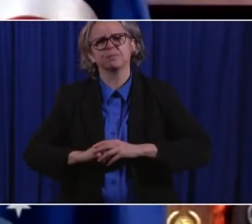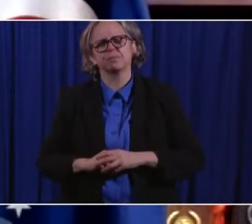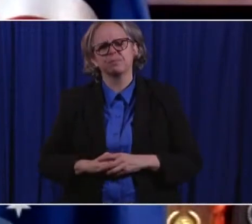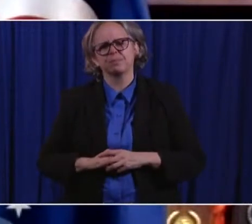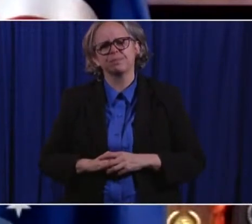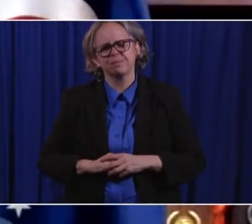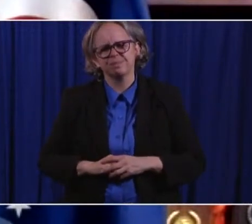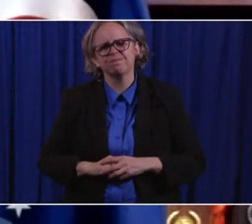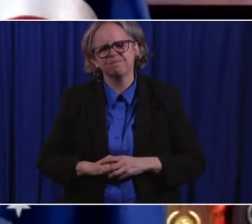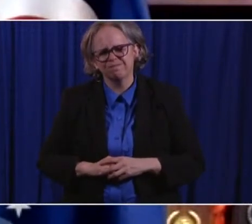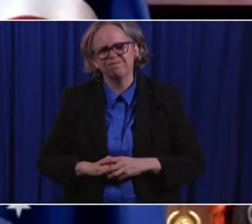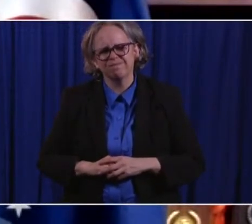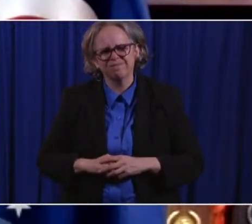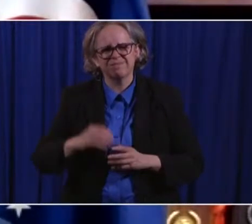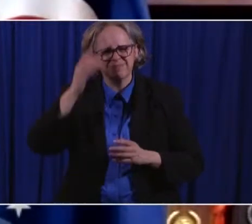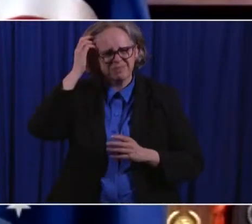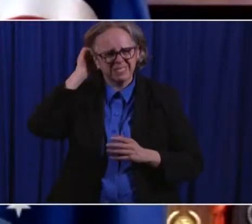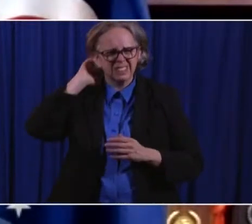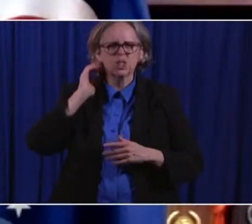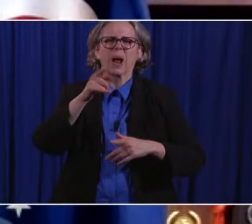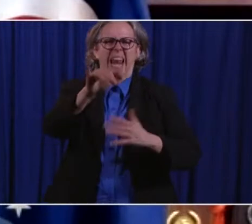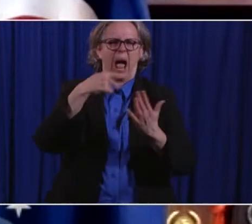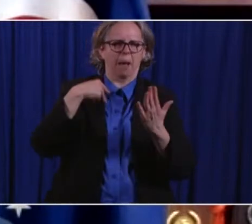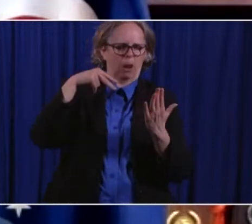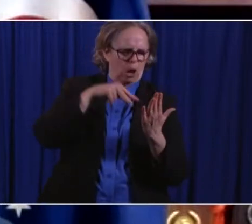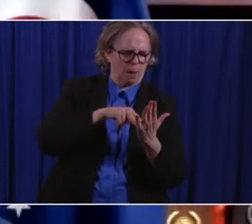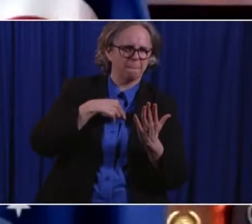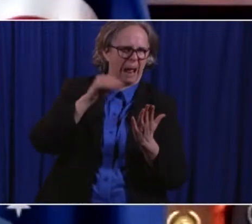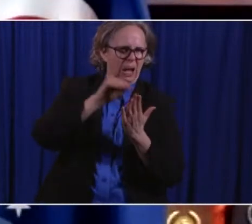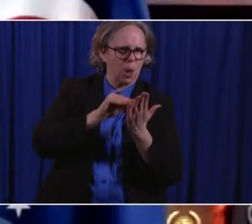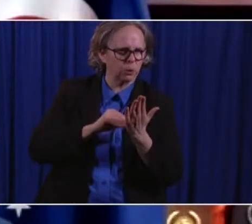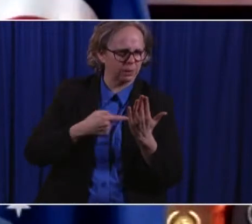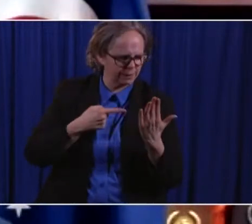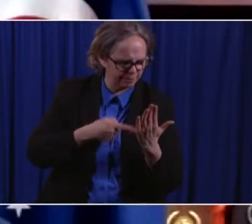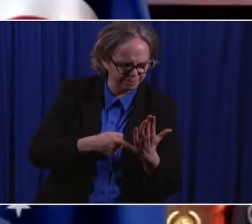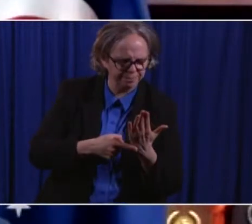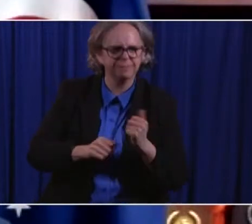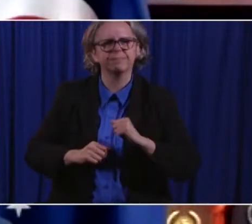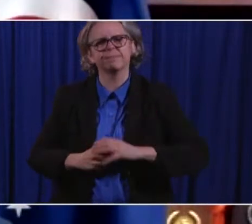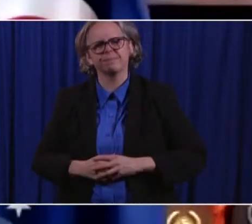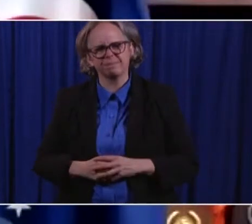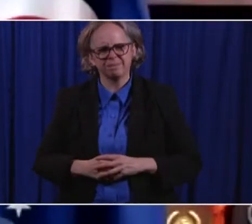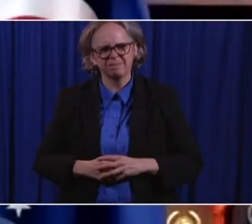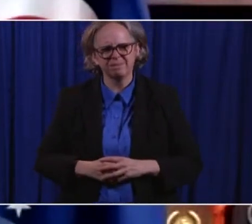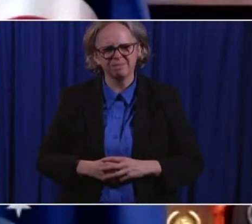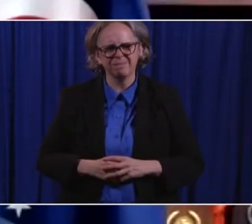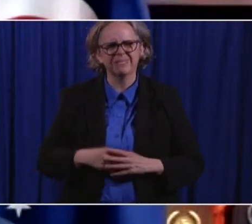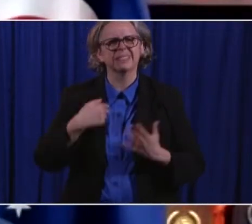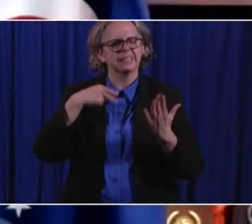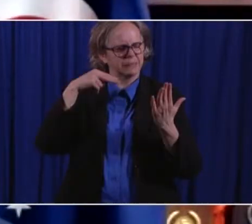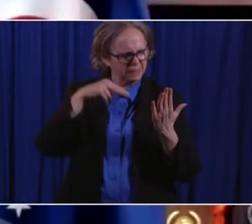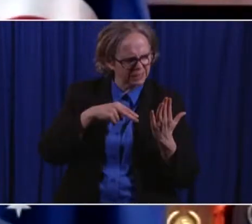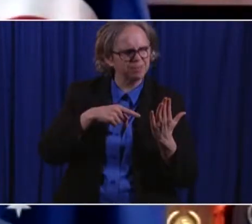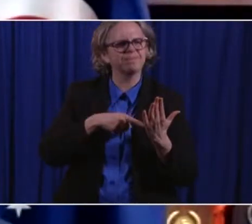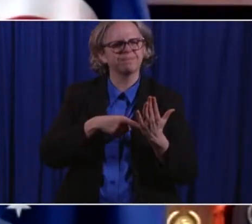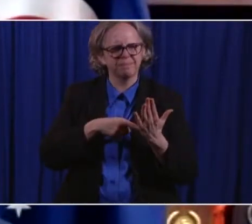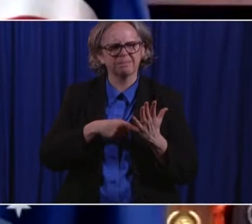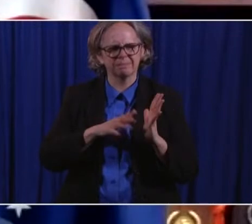I'm just looking down here at a note that someone sent me